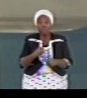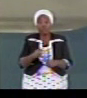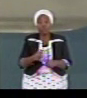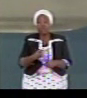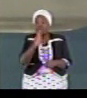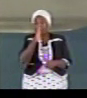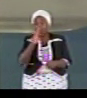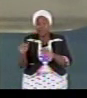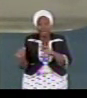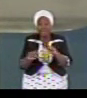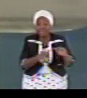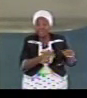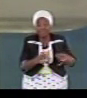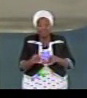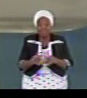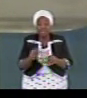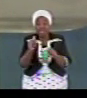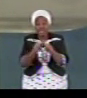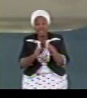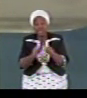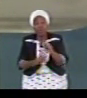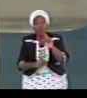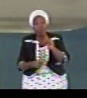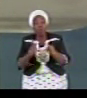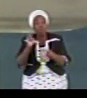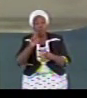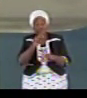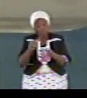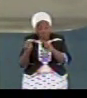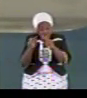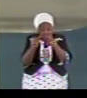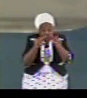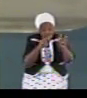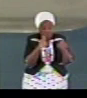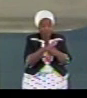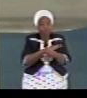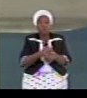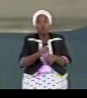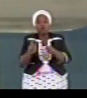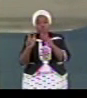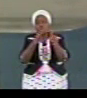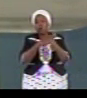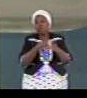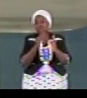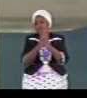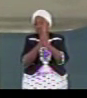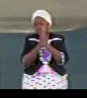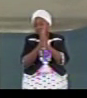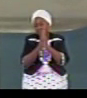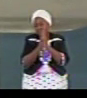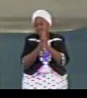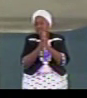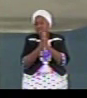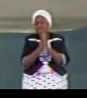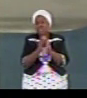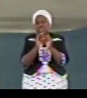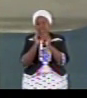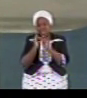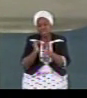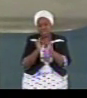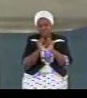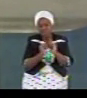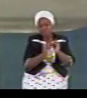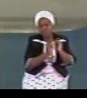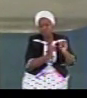active. Each one must be vigilant. Watch and pray individually that